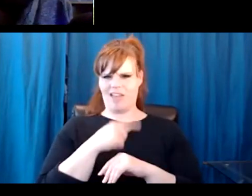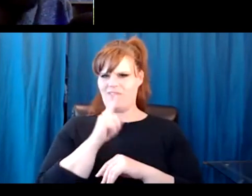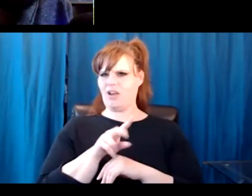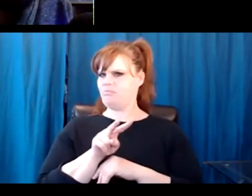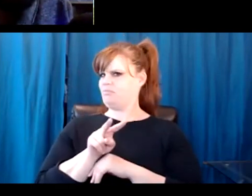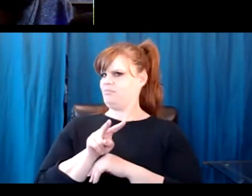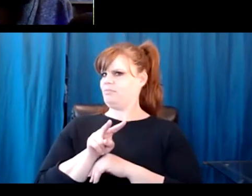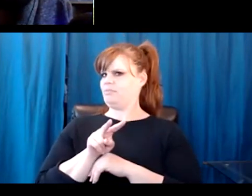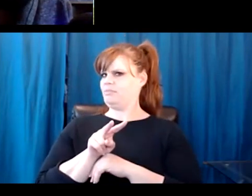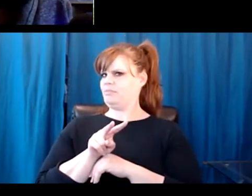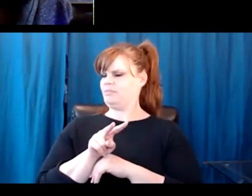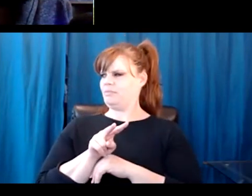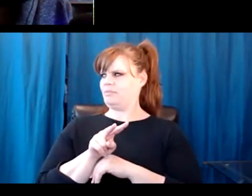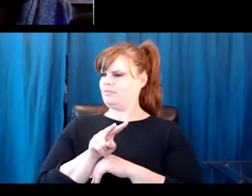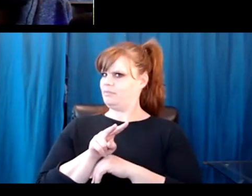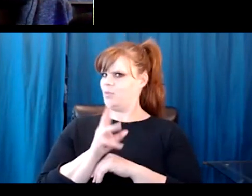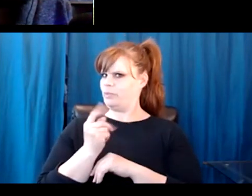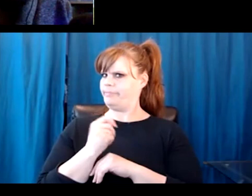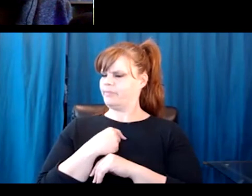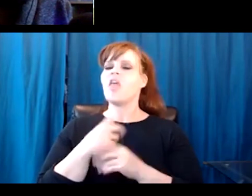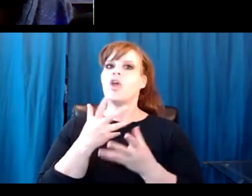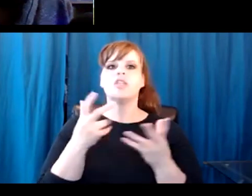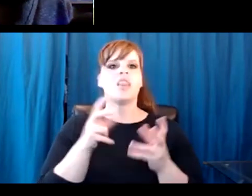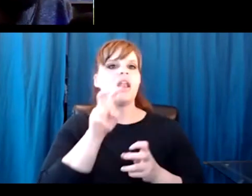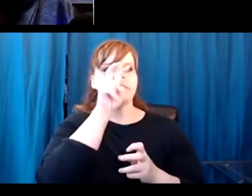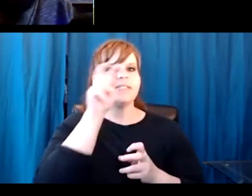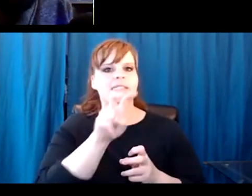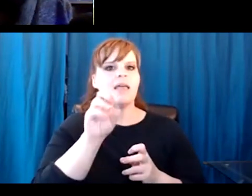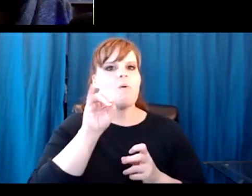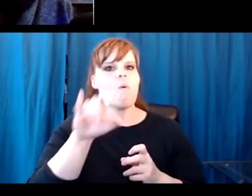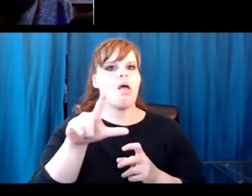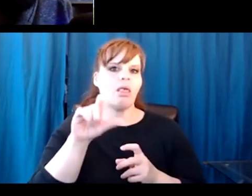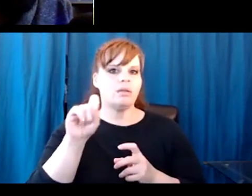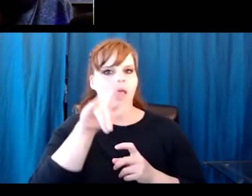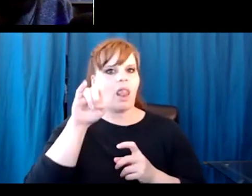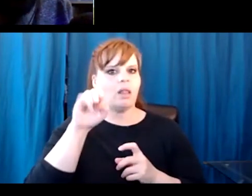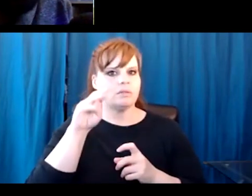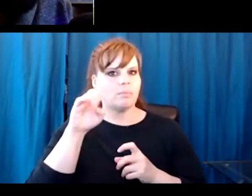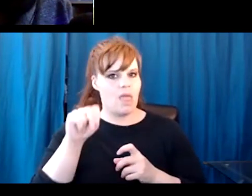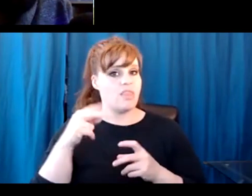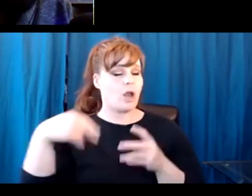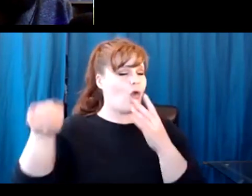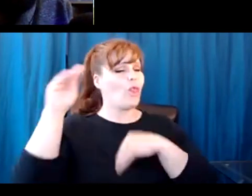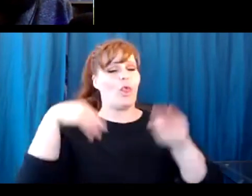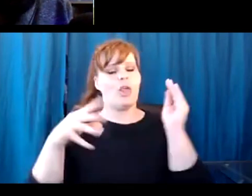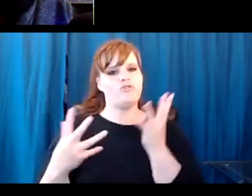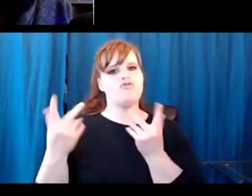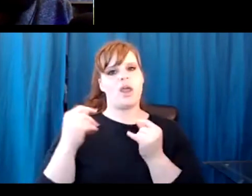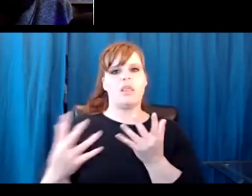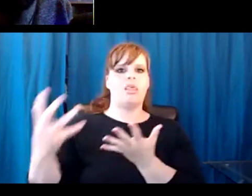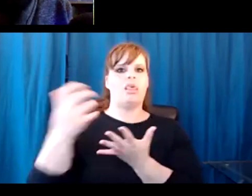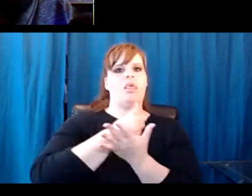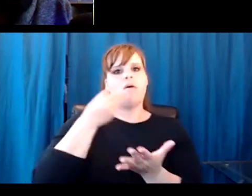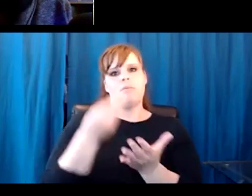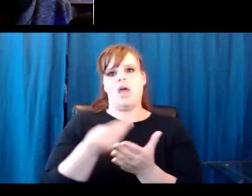of snake oil salesmen that you know, are trying to, that, you know, have made an industry off of, you